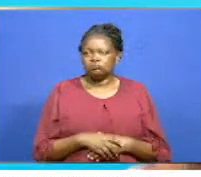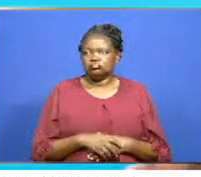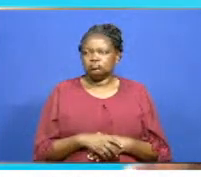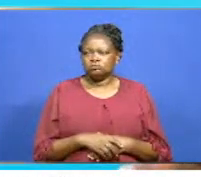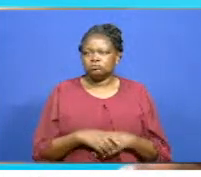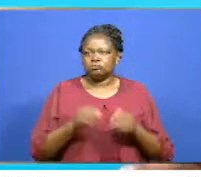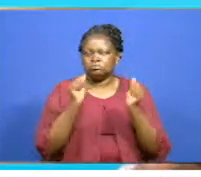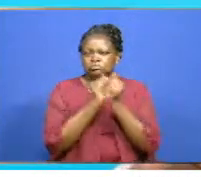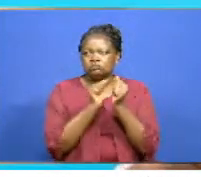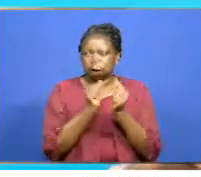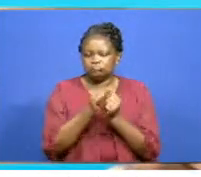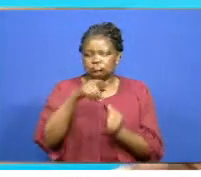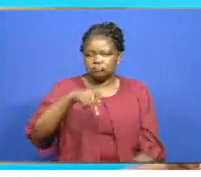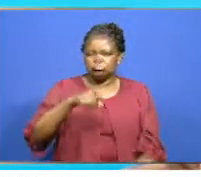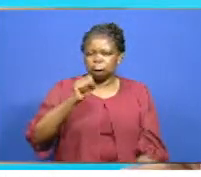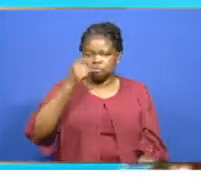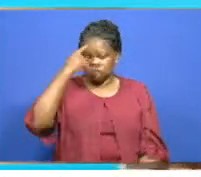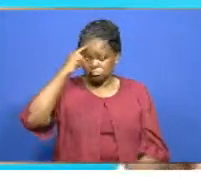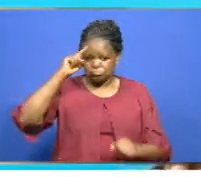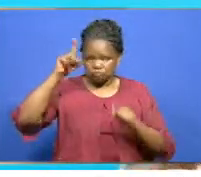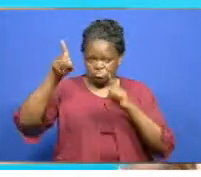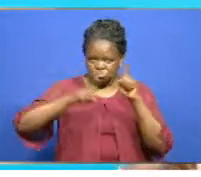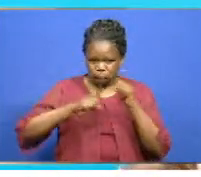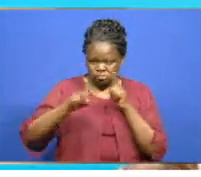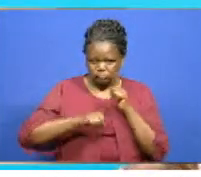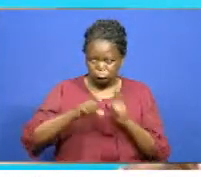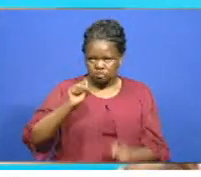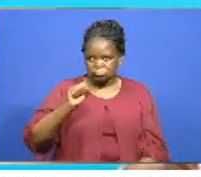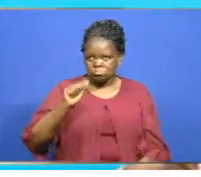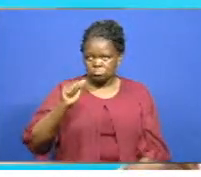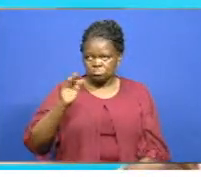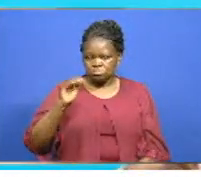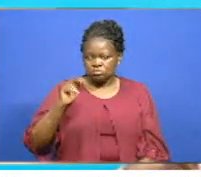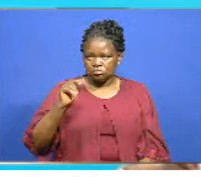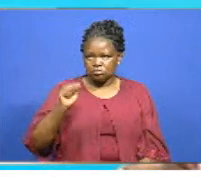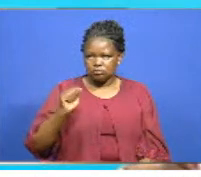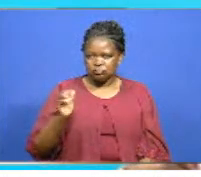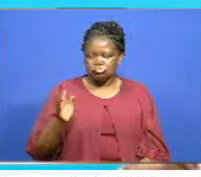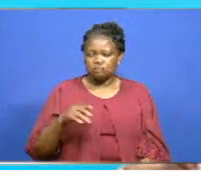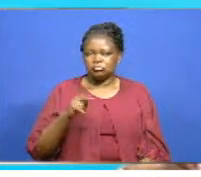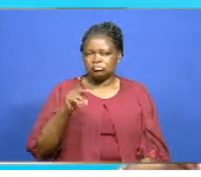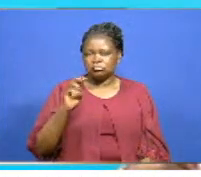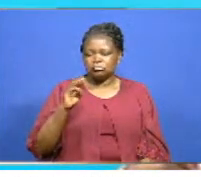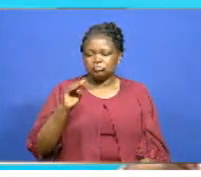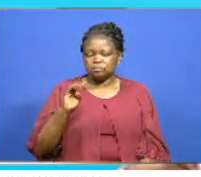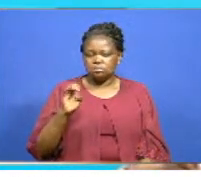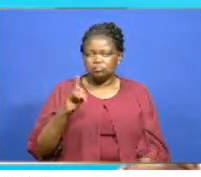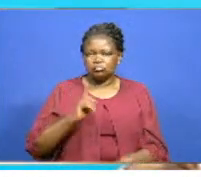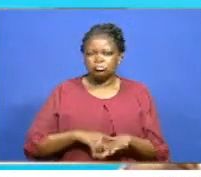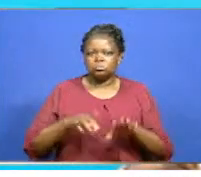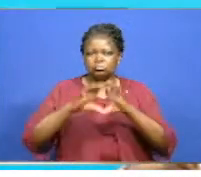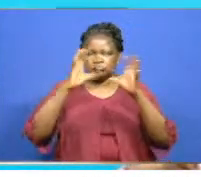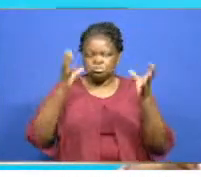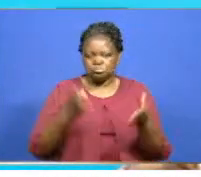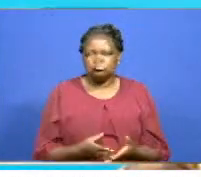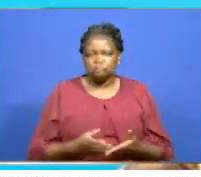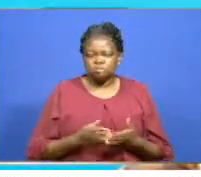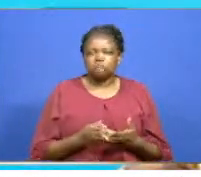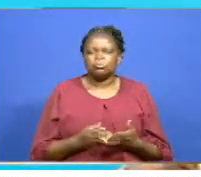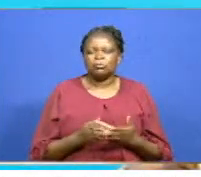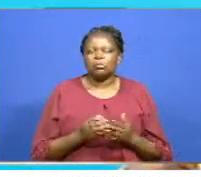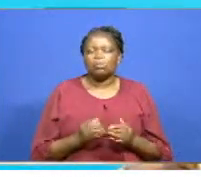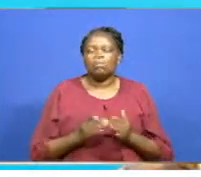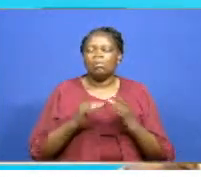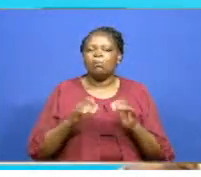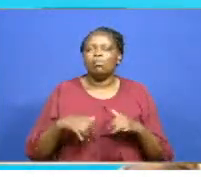with the PS for Tourism, Safina Kwekwe, and it's during the World Wildlife Day celebration and